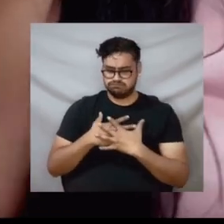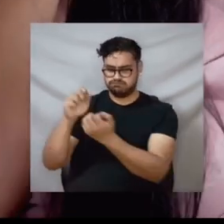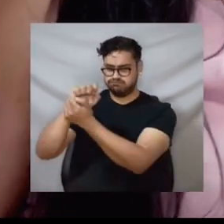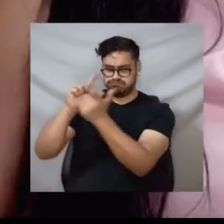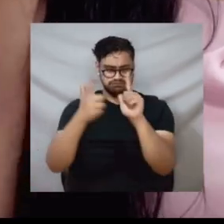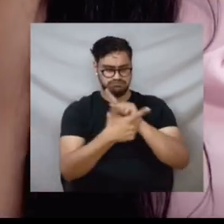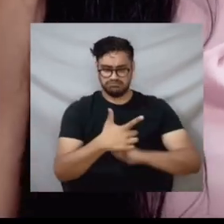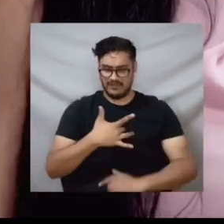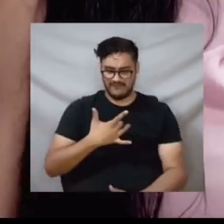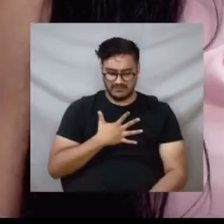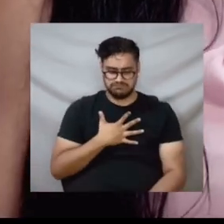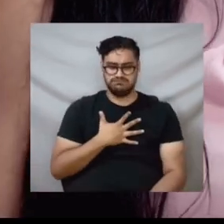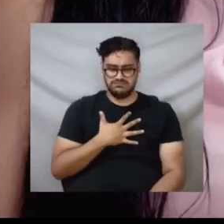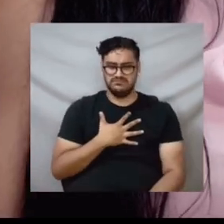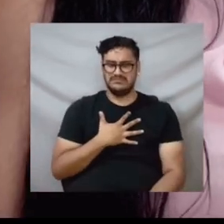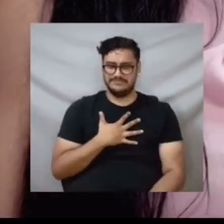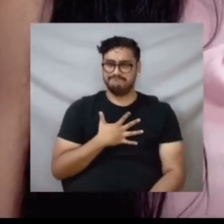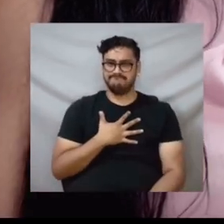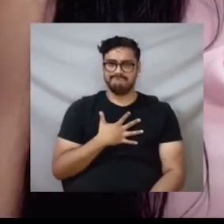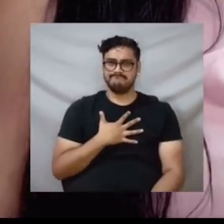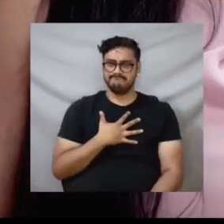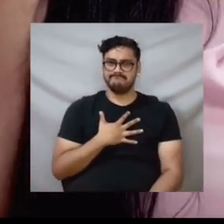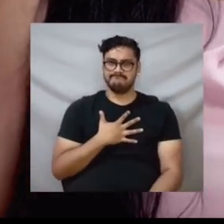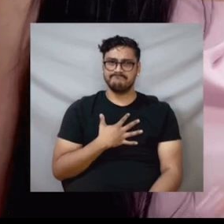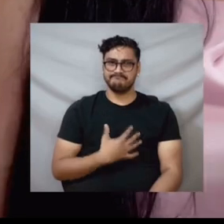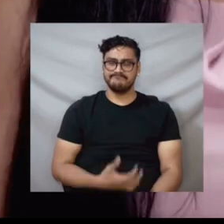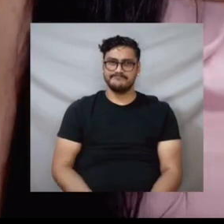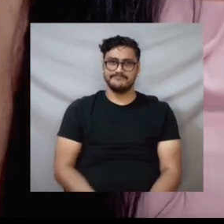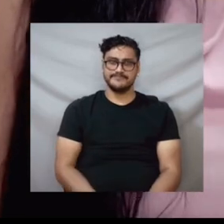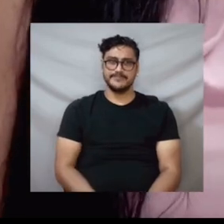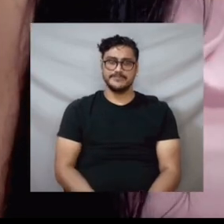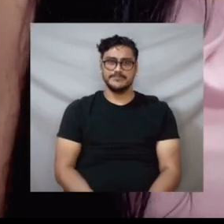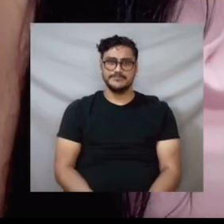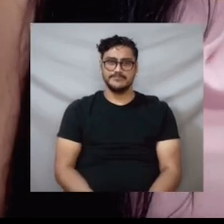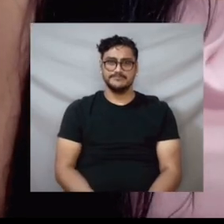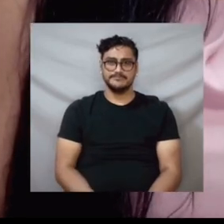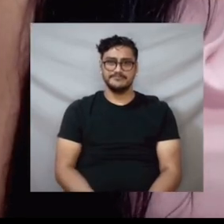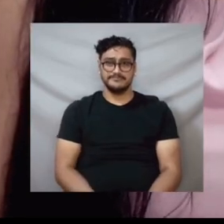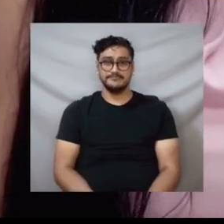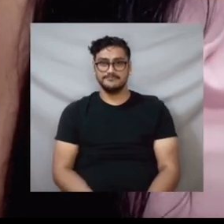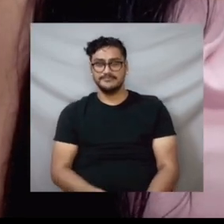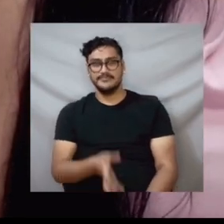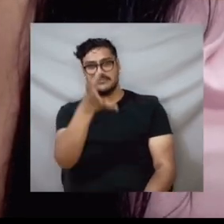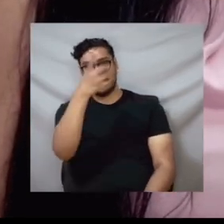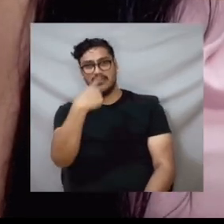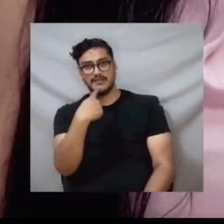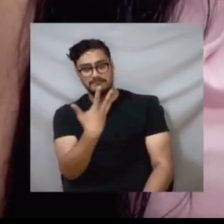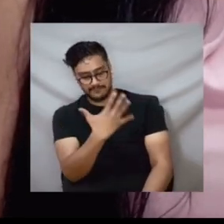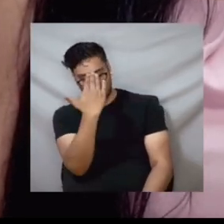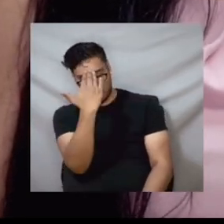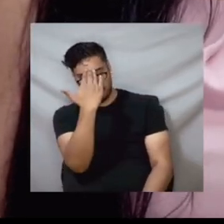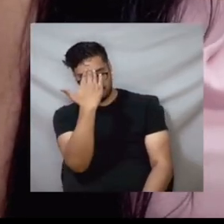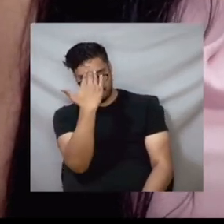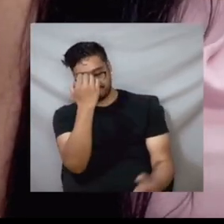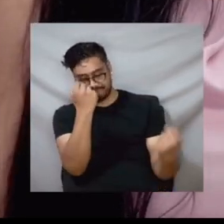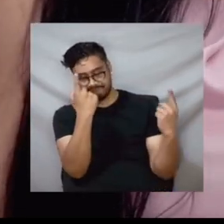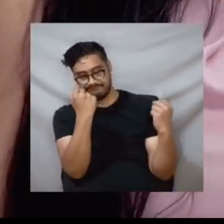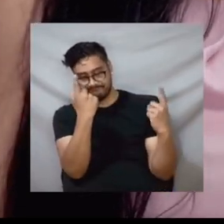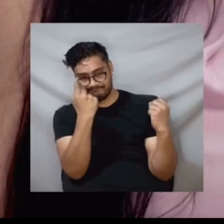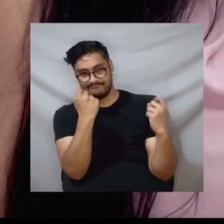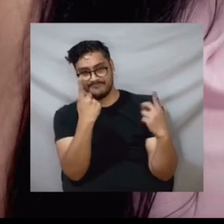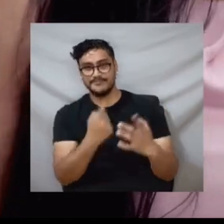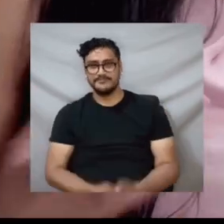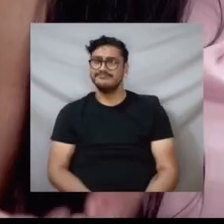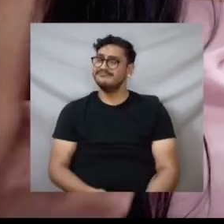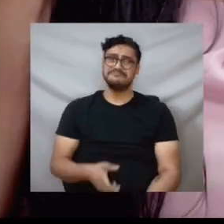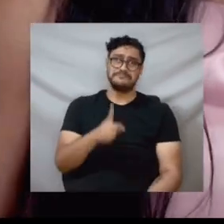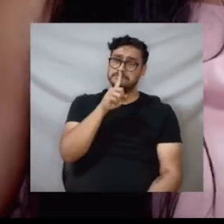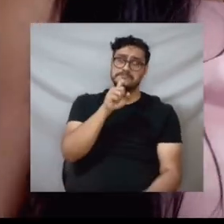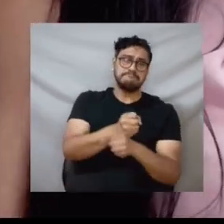it's